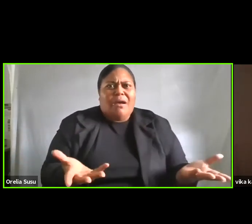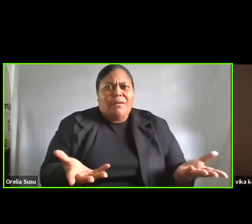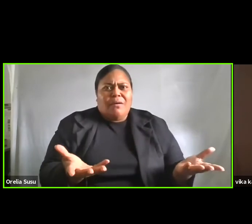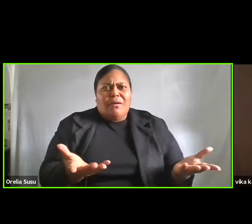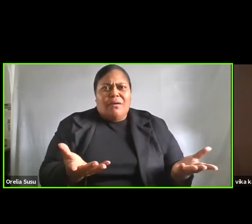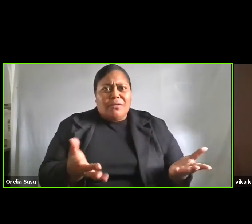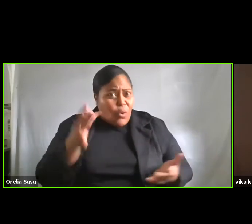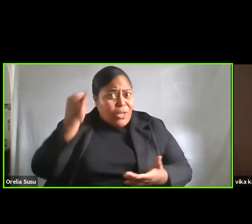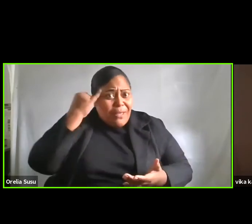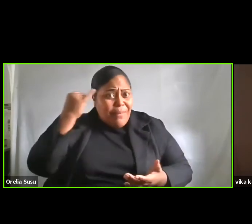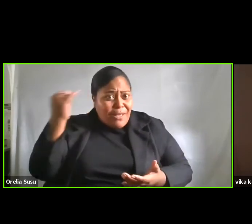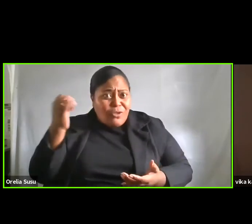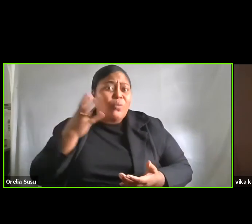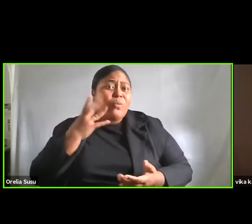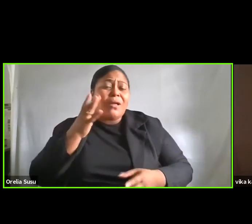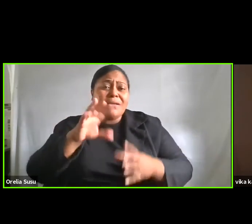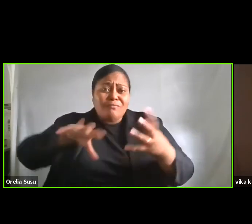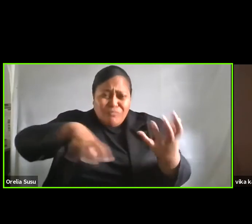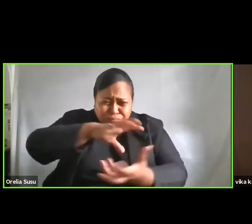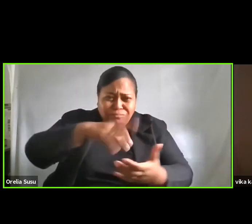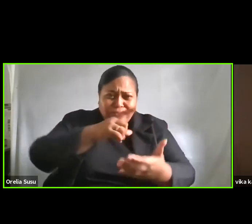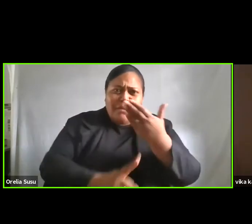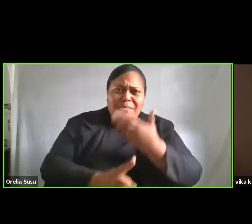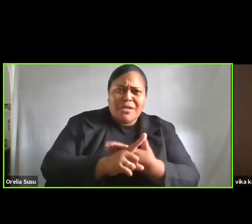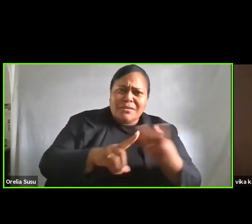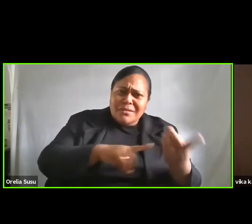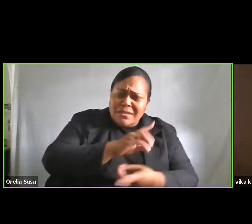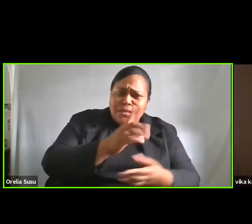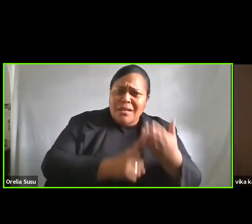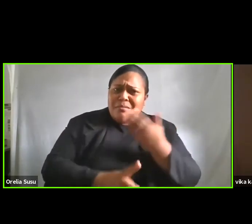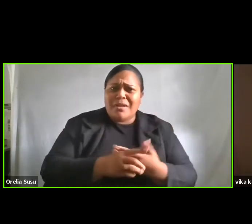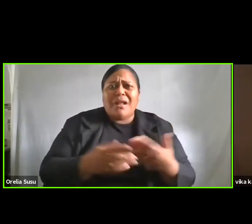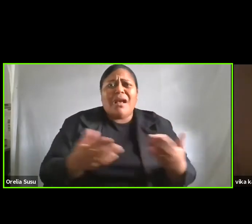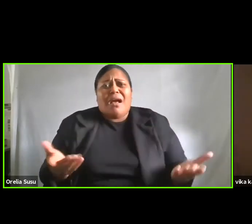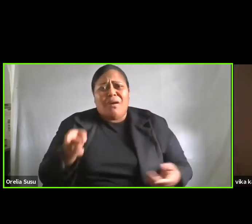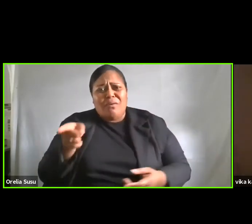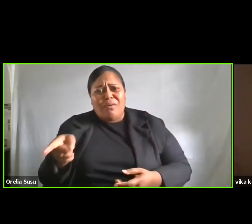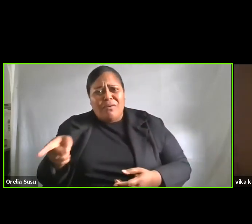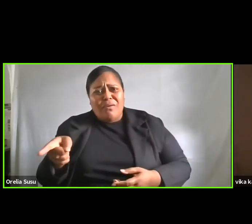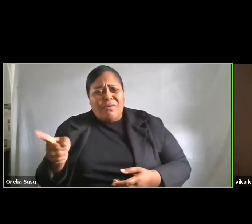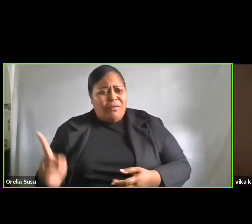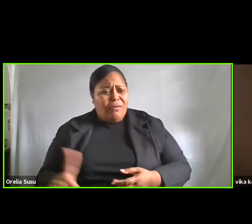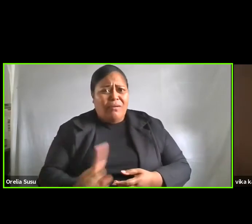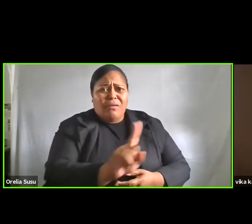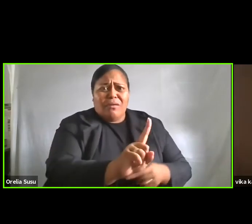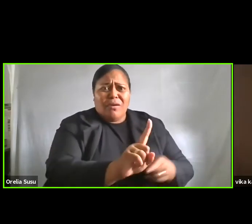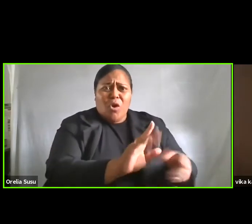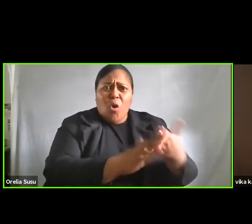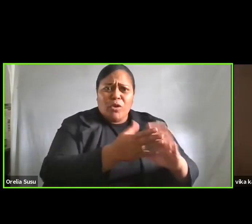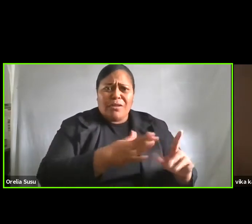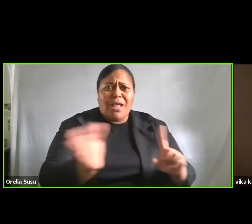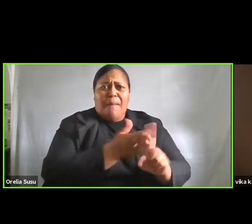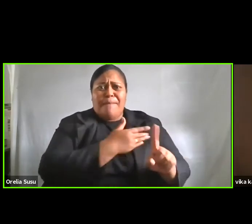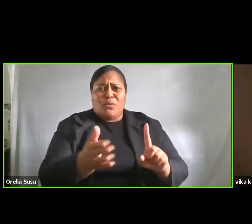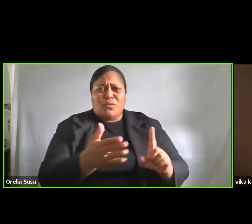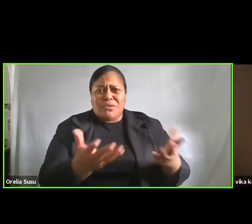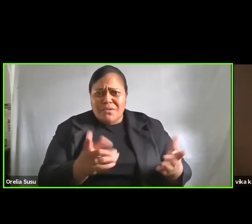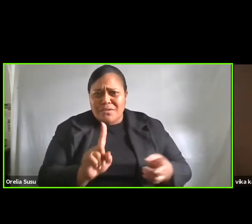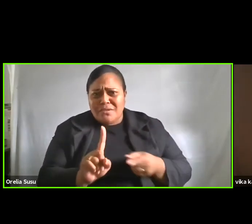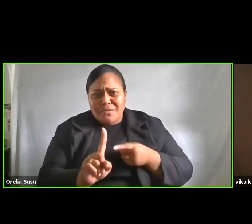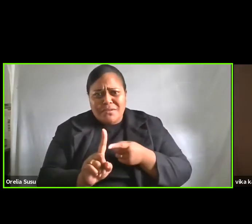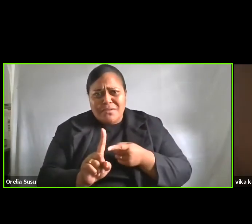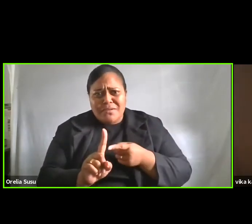cyclone, how can she access every question centers if the things they are facing is everyday life. So apart